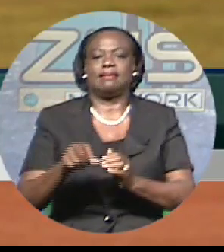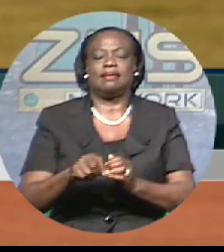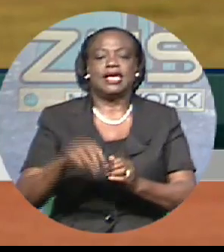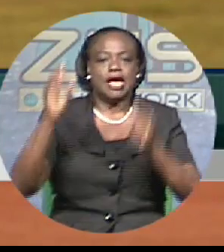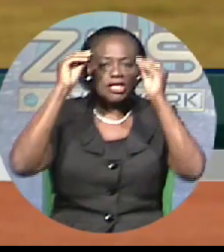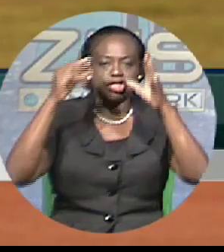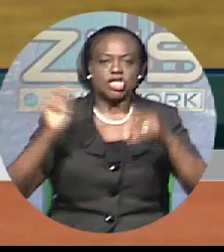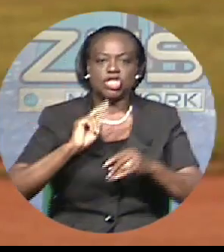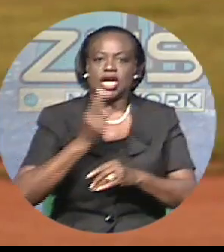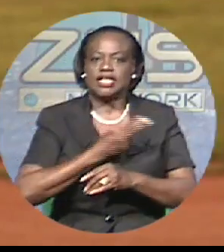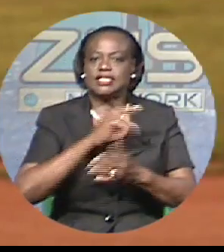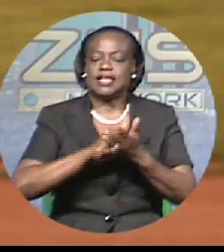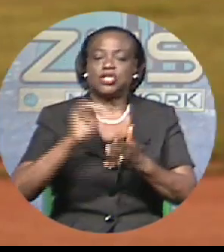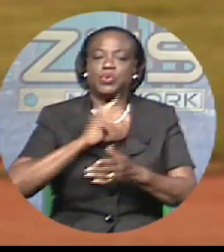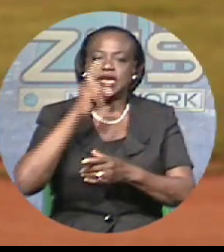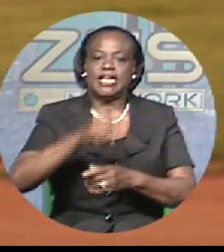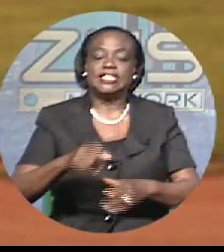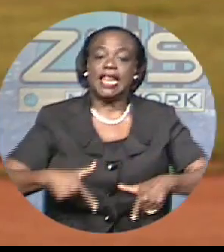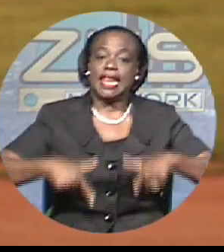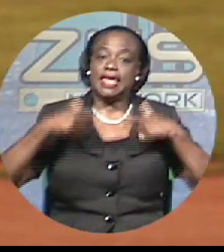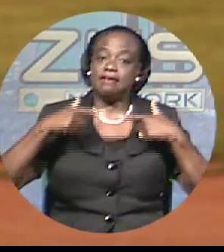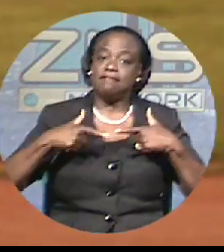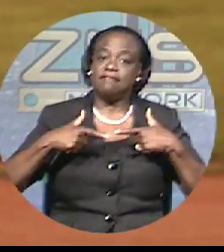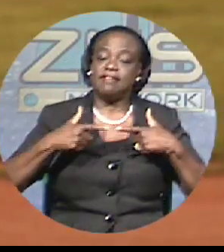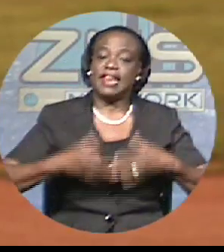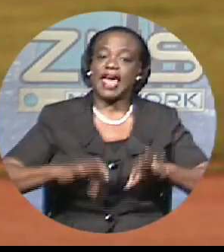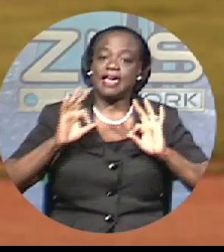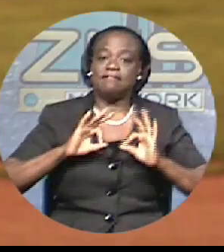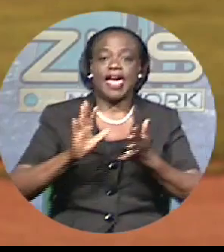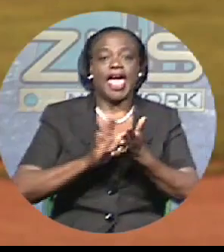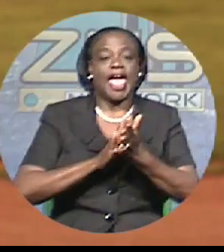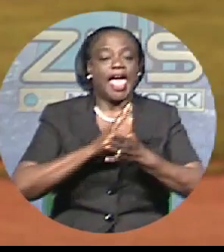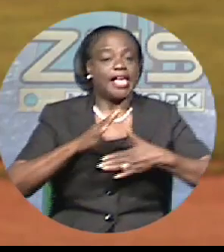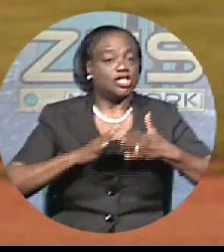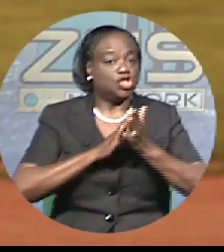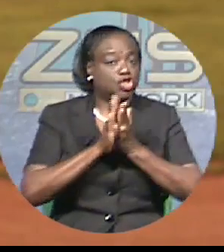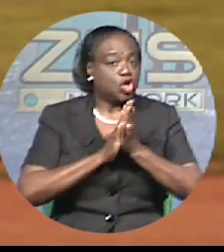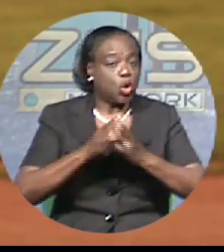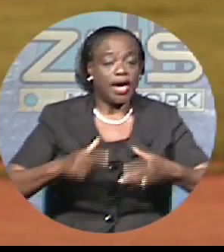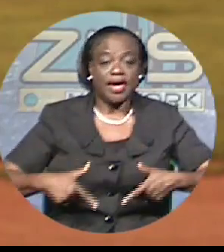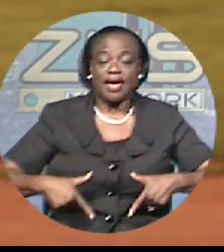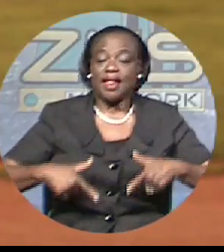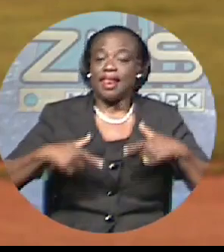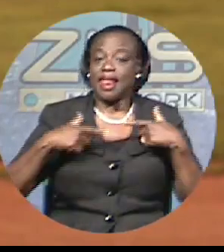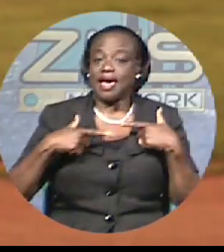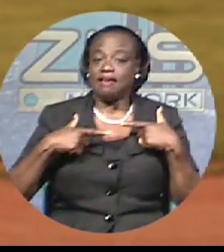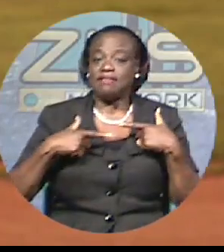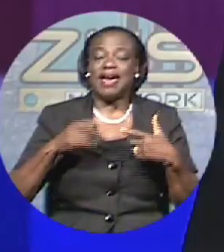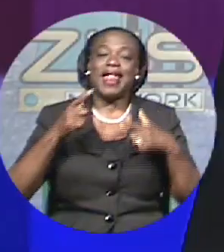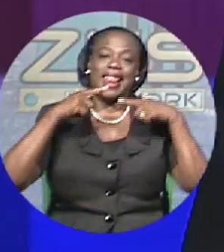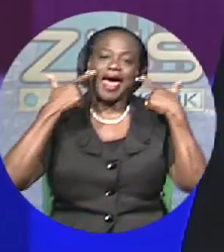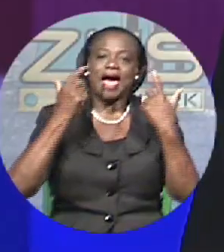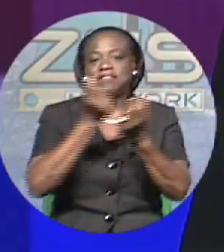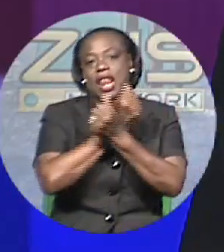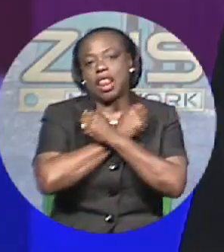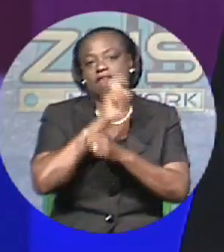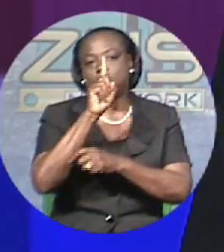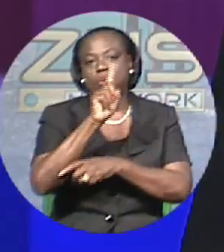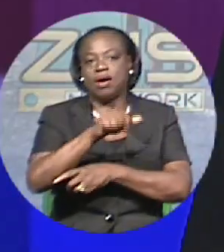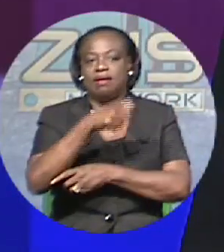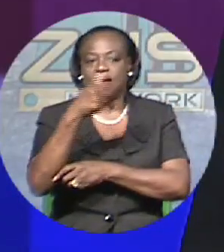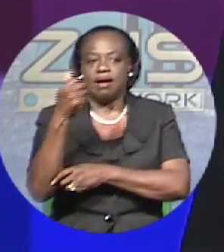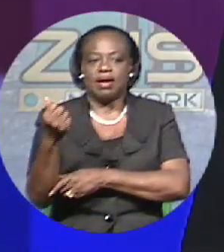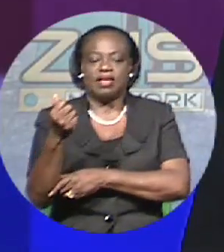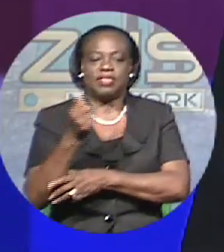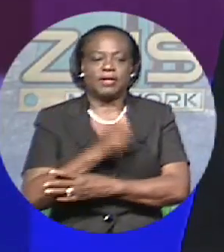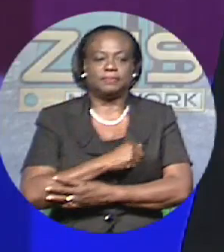life, enjoy life, we need to laugh, and we need to love. We need to love one another. The